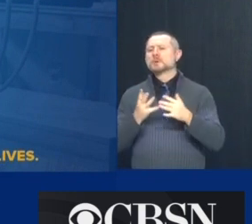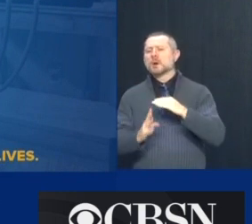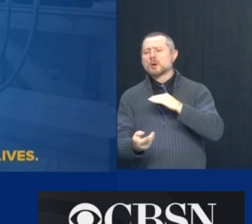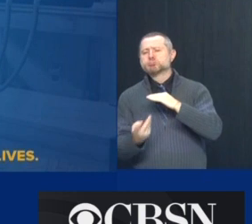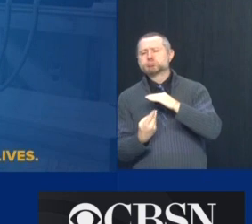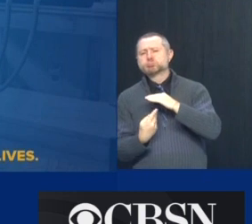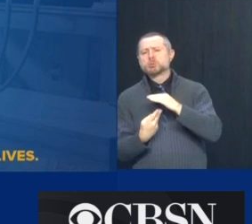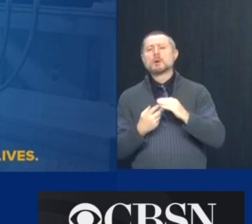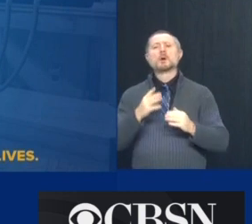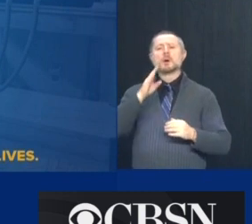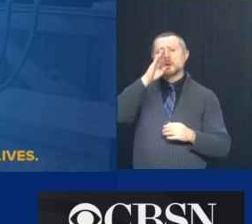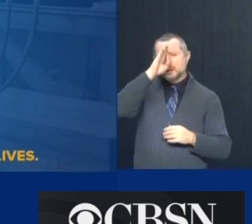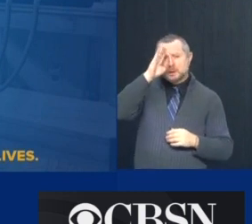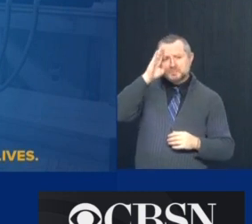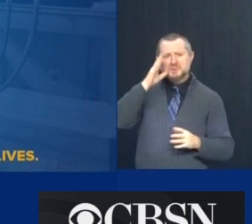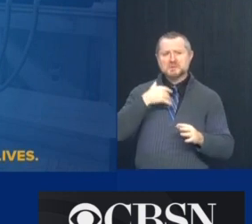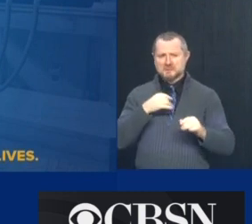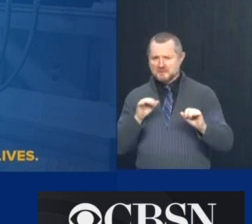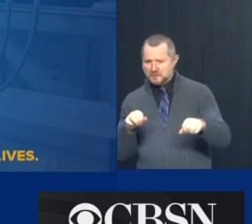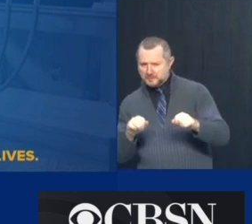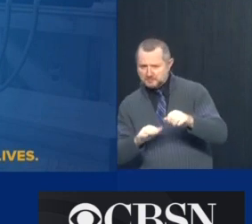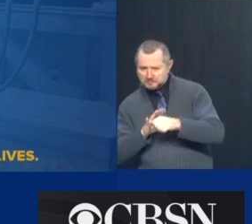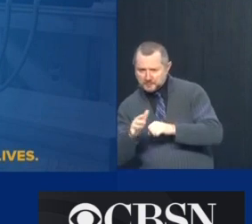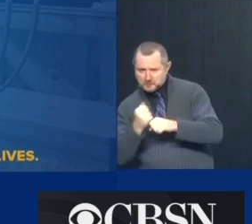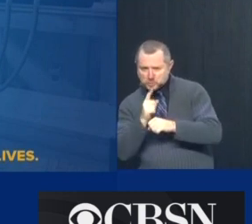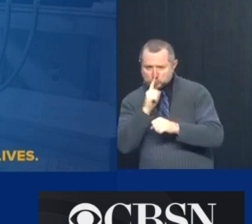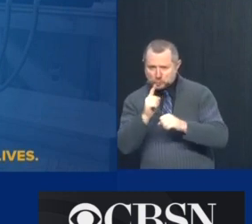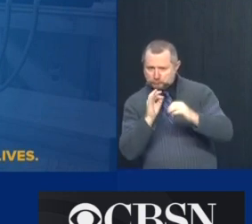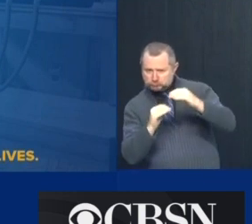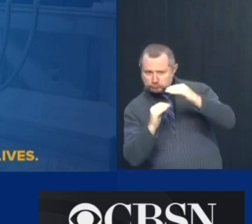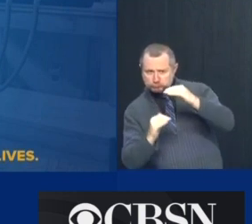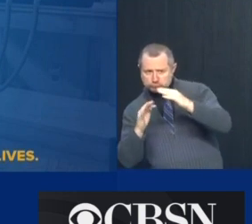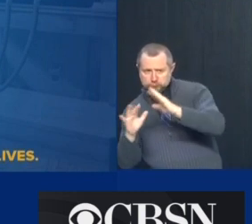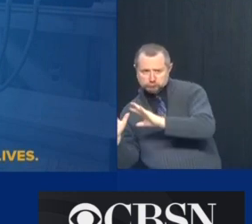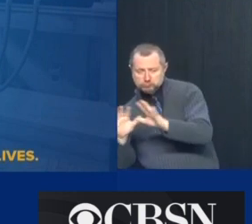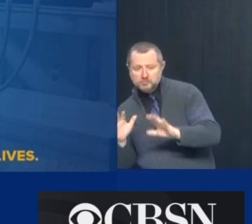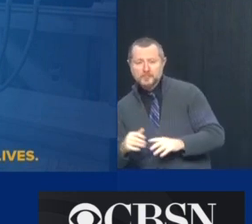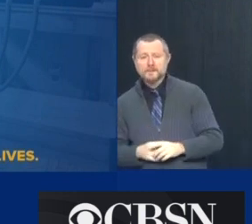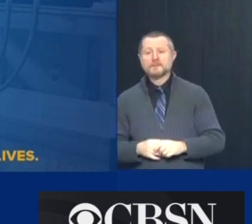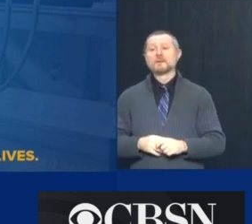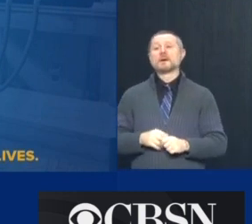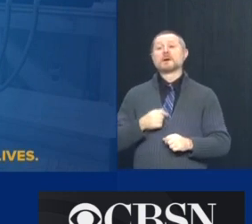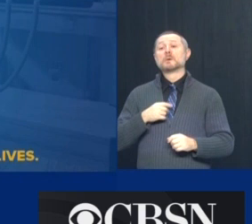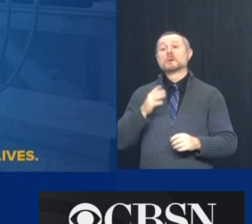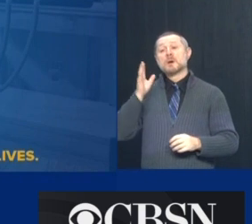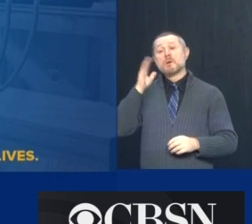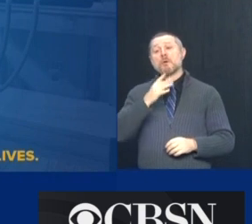capacity. We're going to add to our zone designations, the